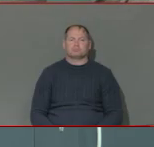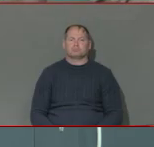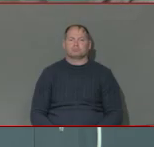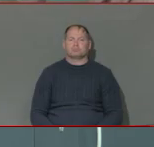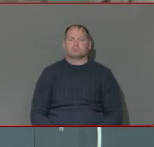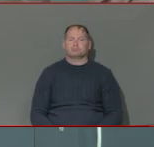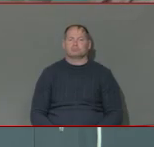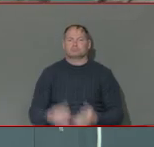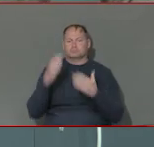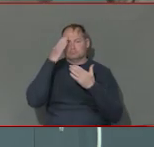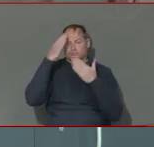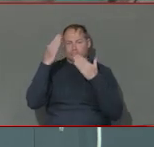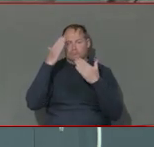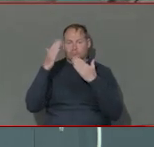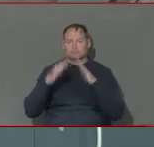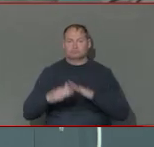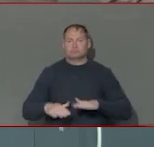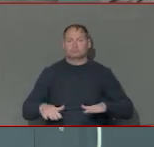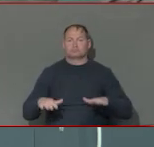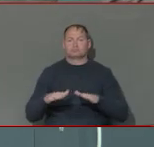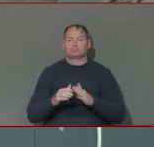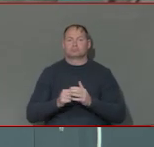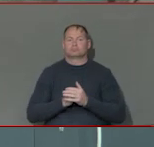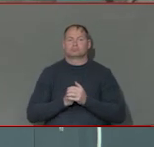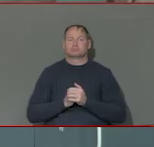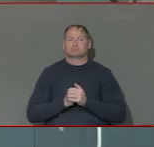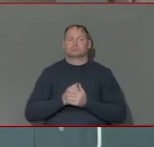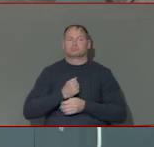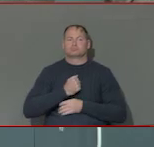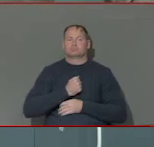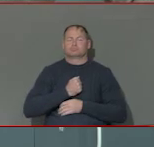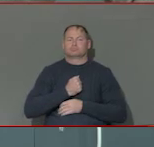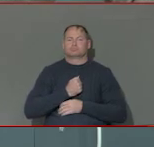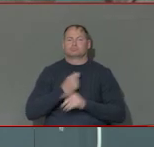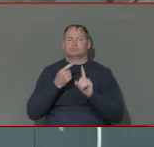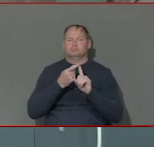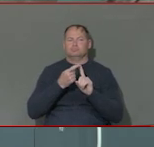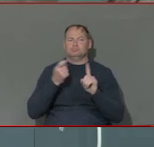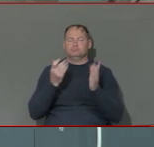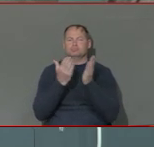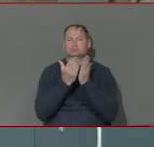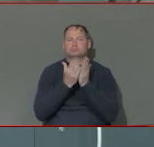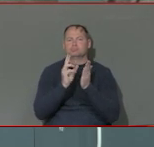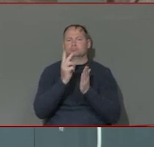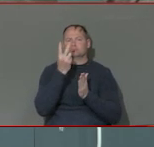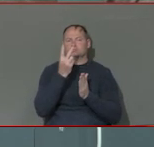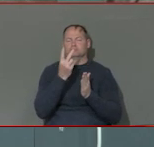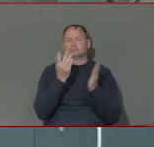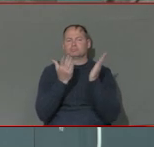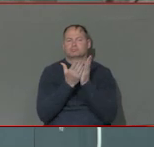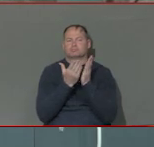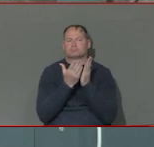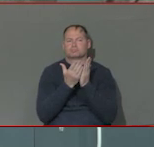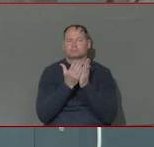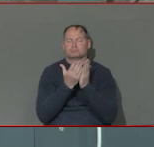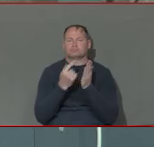Greetings, everyone. I am Mr. Molale from Ikailelo Secondary School, and I am